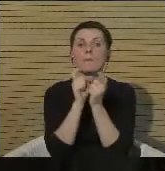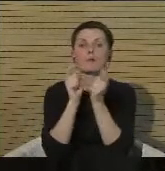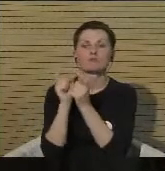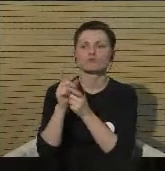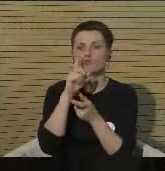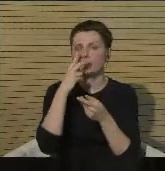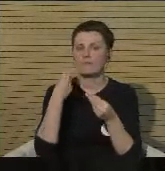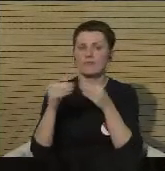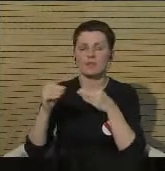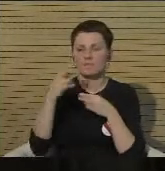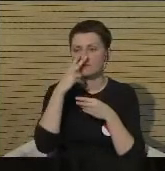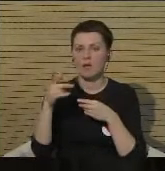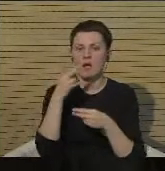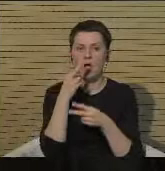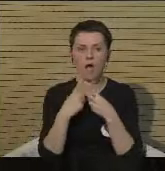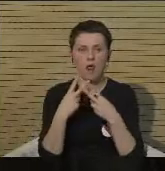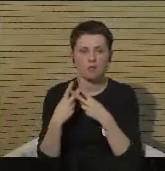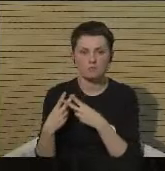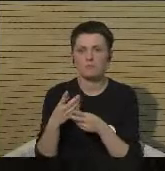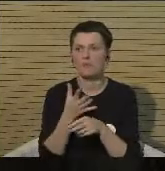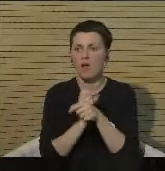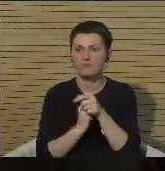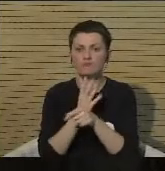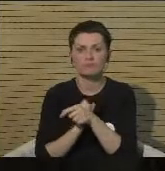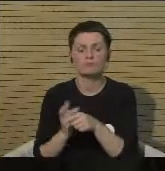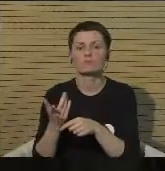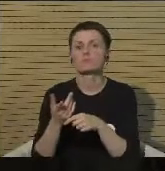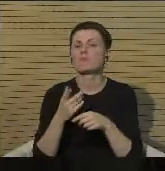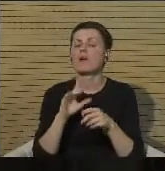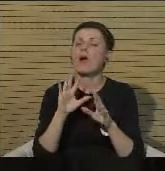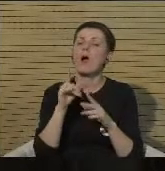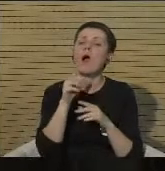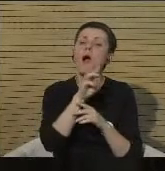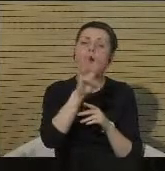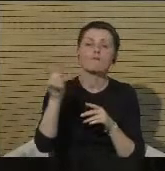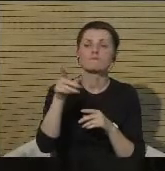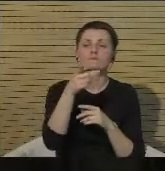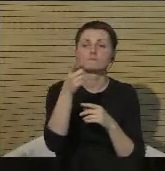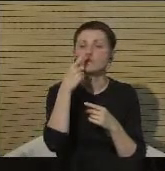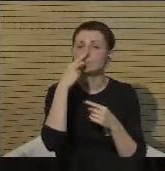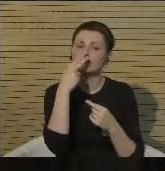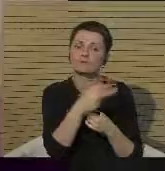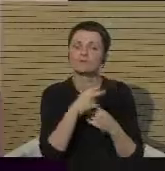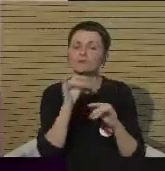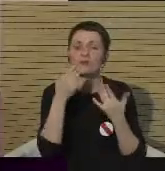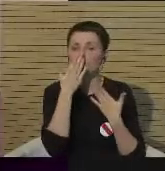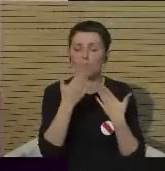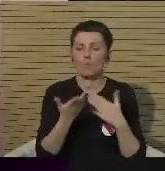a group of dissidents, group of opposition members seem to be